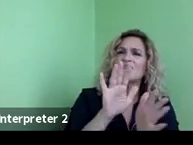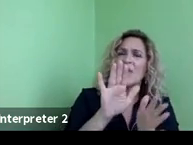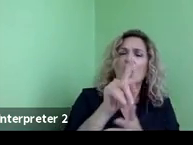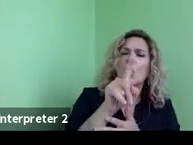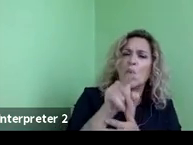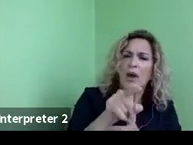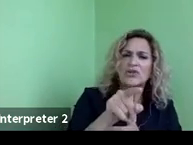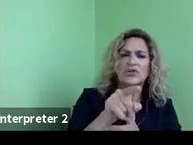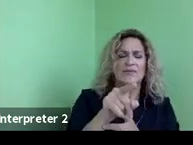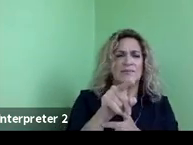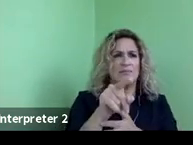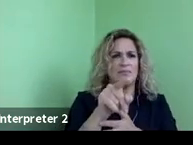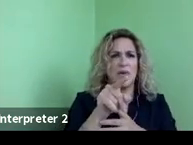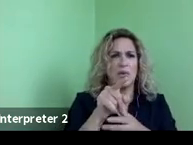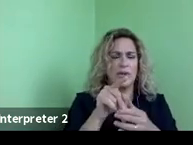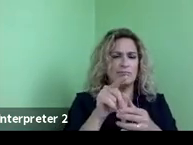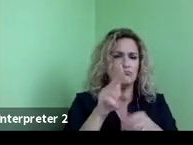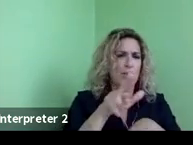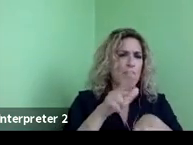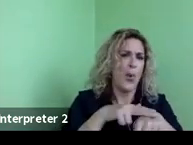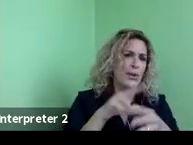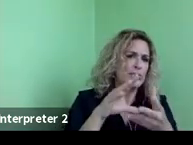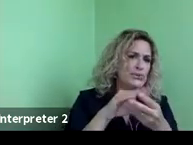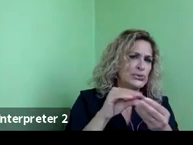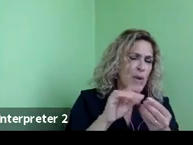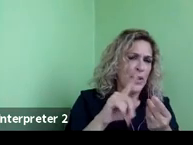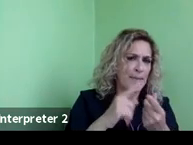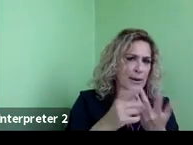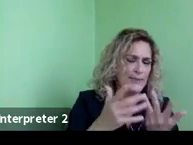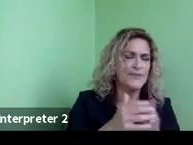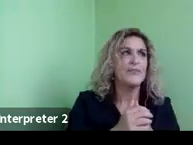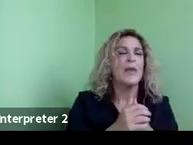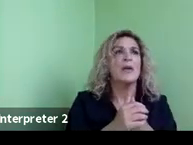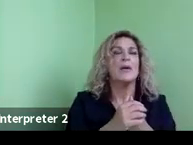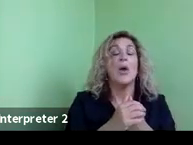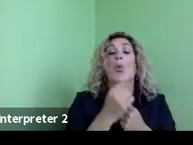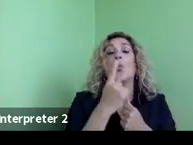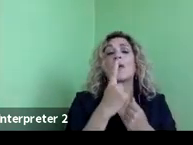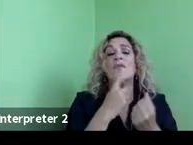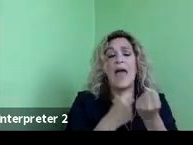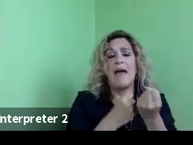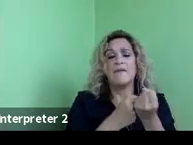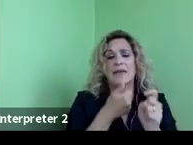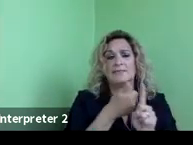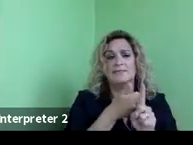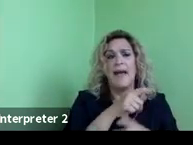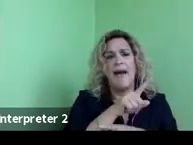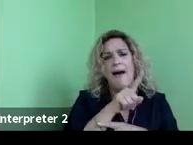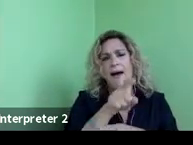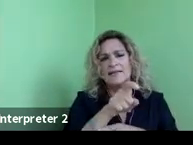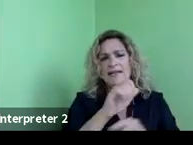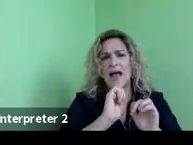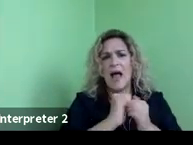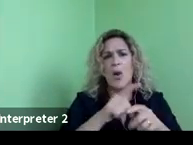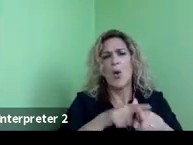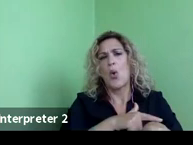data retention. And one of the advocates is asking for how many years we have to keep this data